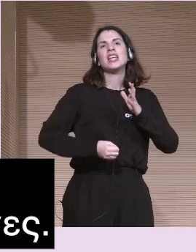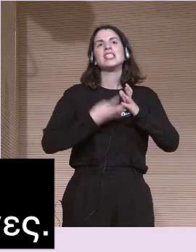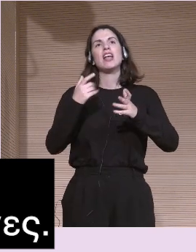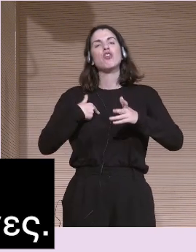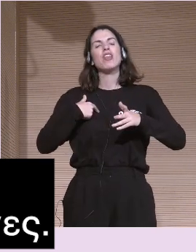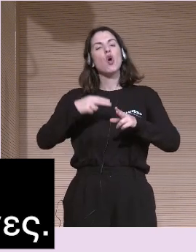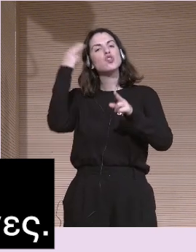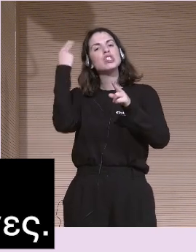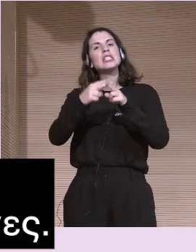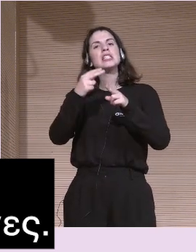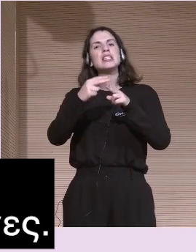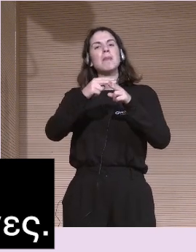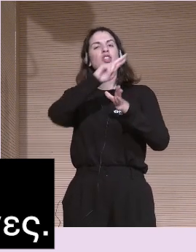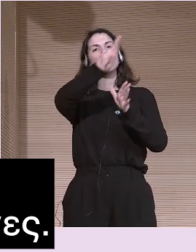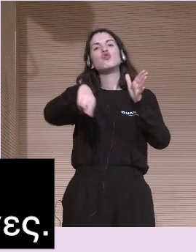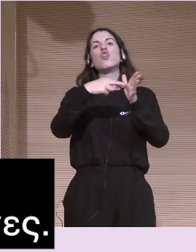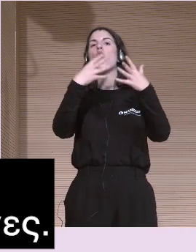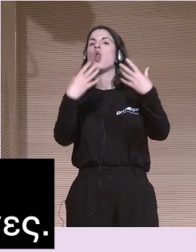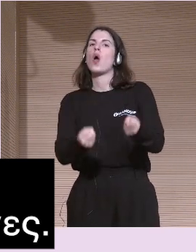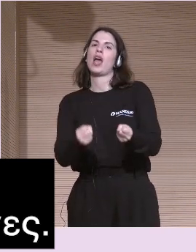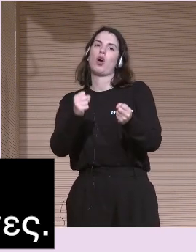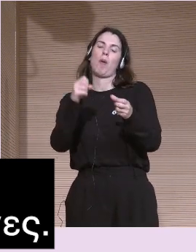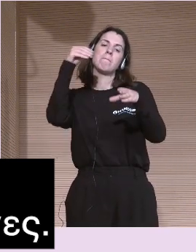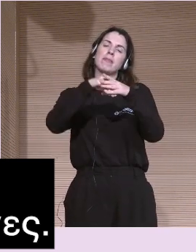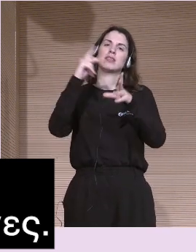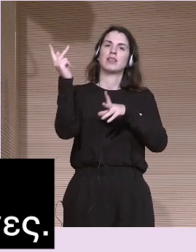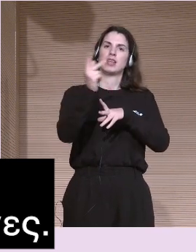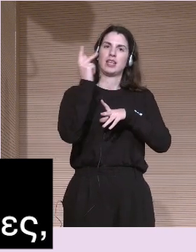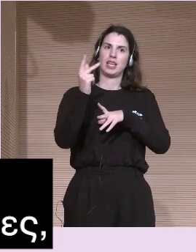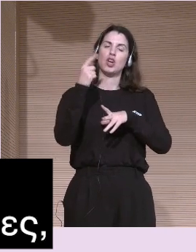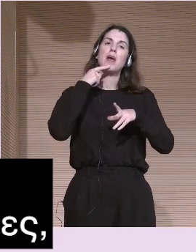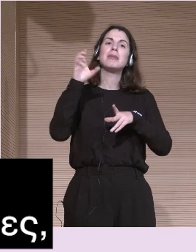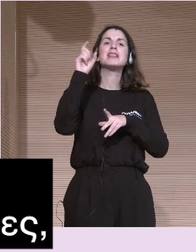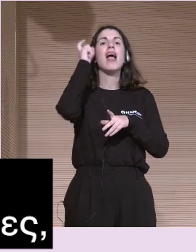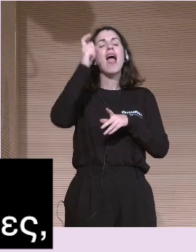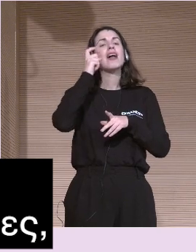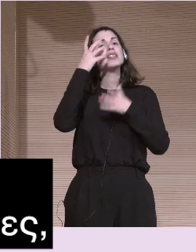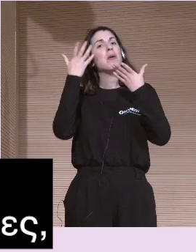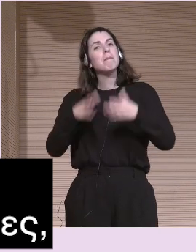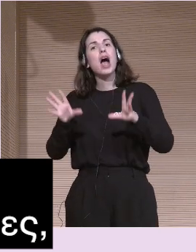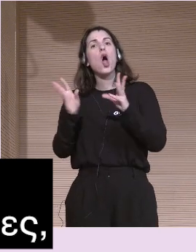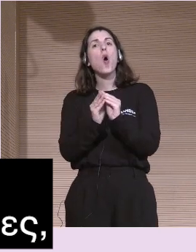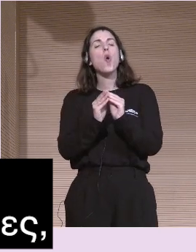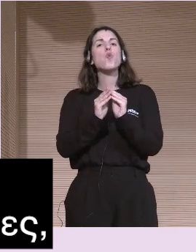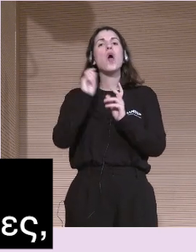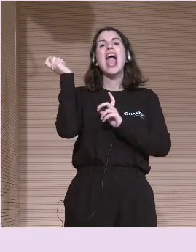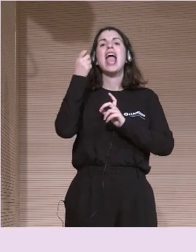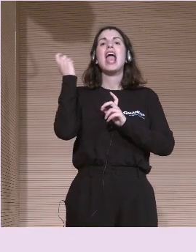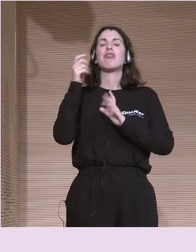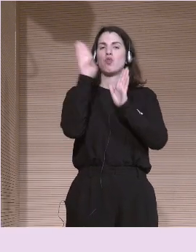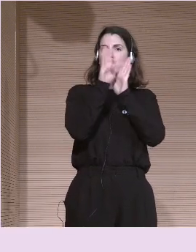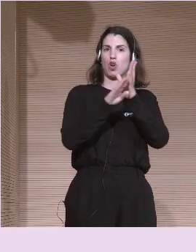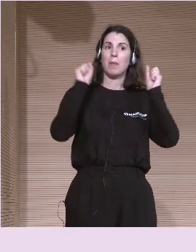an exhibition about the NHS, and we told the story of Filipino nurses. And actually, they're a significant proportion of NHS nurses, but